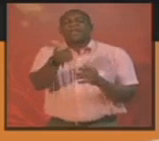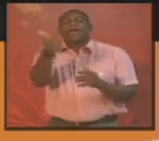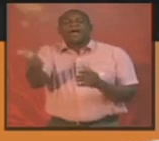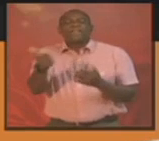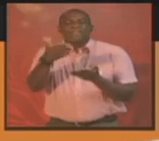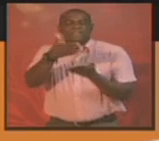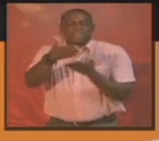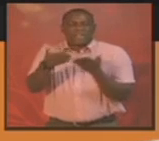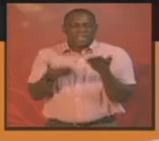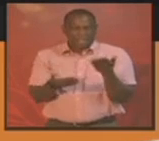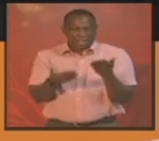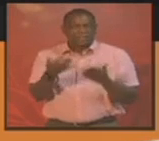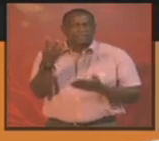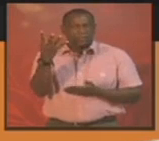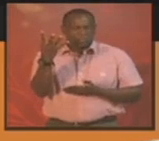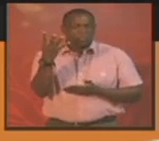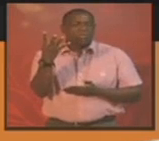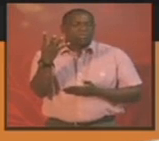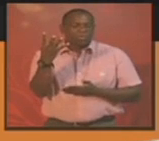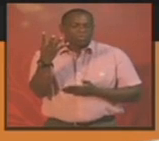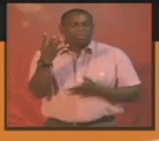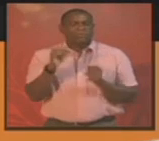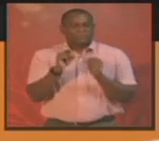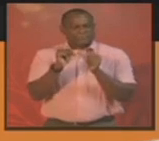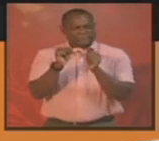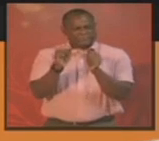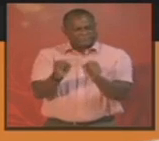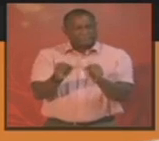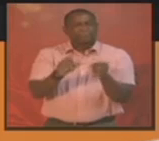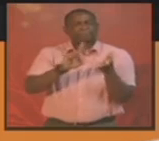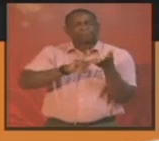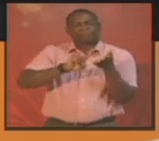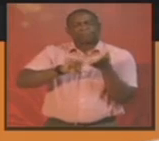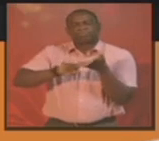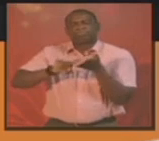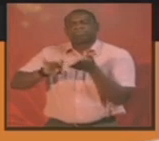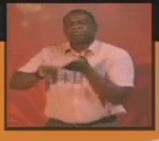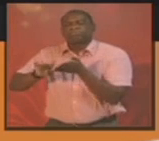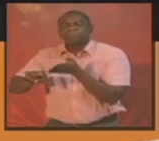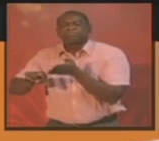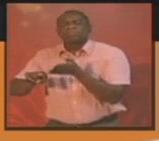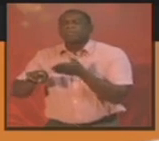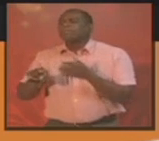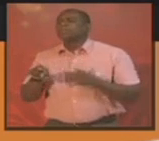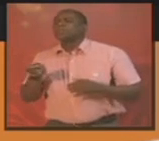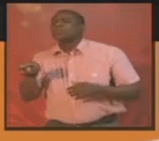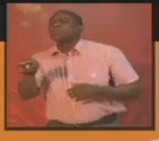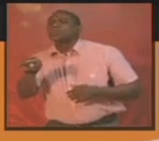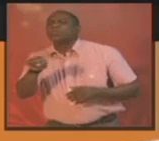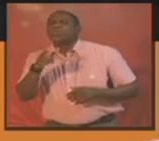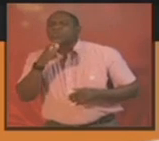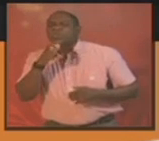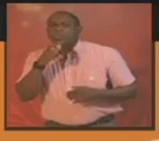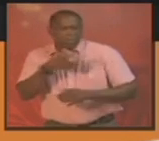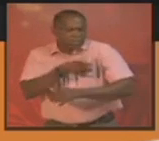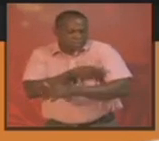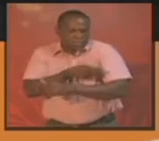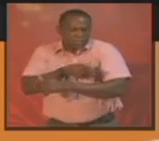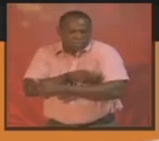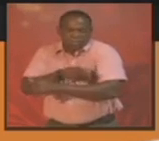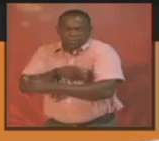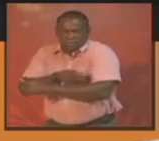phase 4, there is continued monitoring of the health records and the data that is being